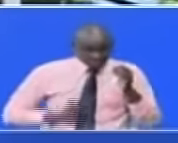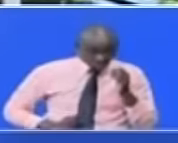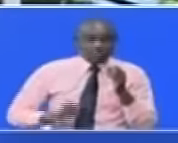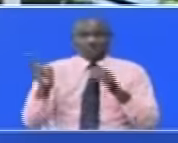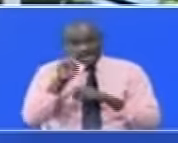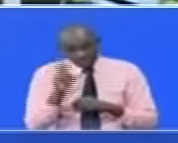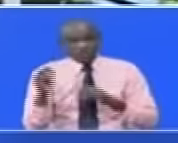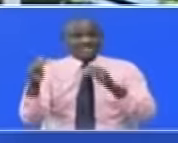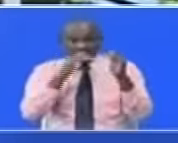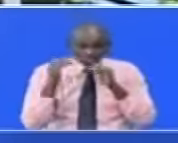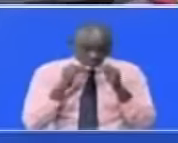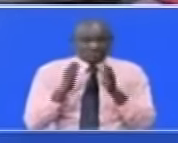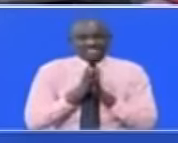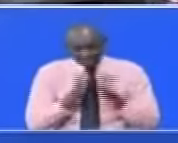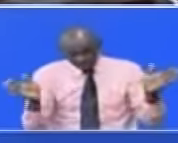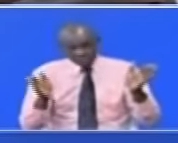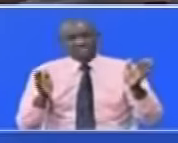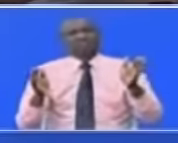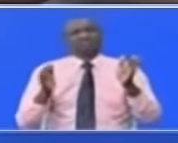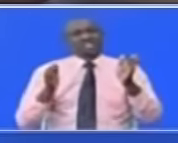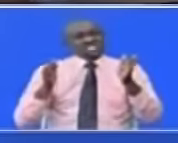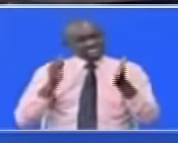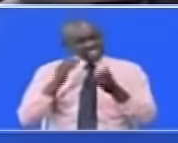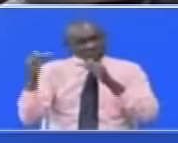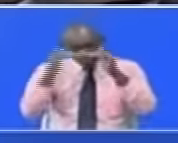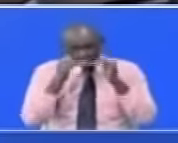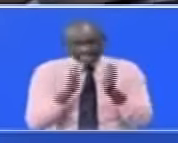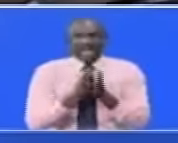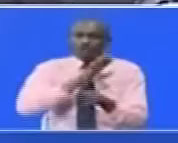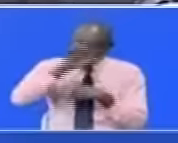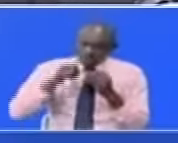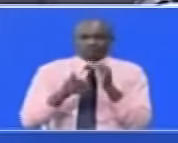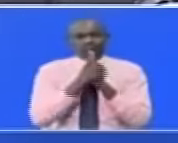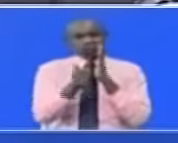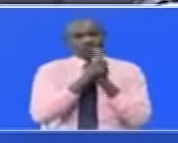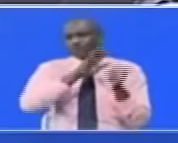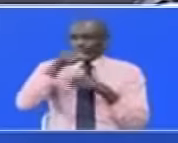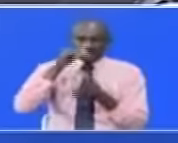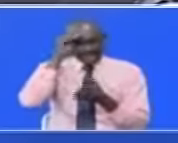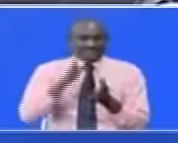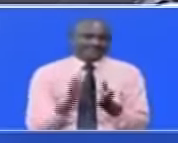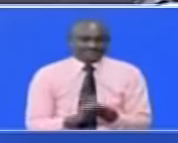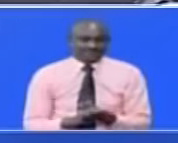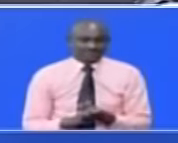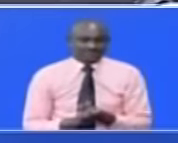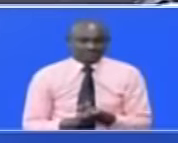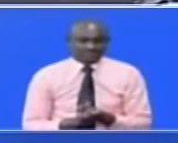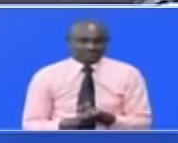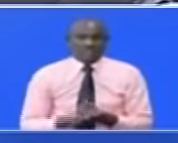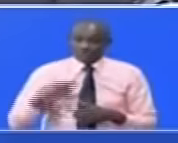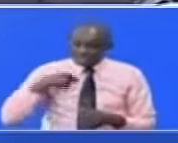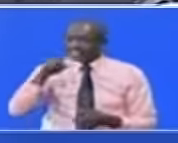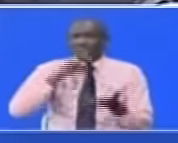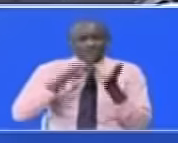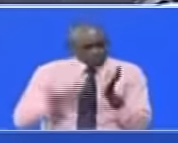equity, diversity, equality of opportunity, and excellence for all learners. We have increased capitation for schools, which